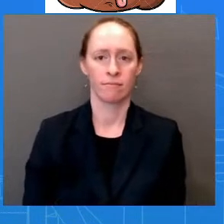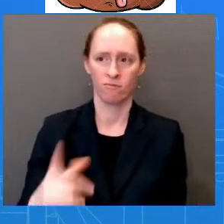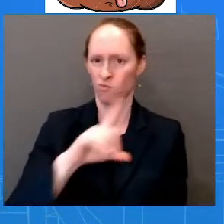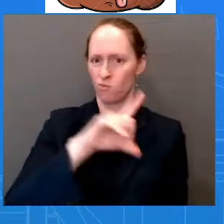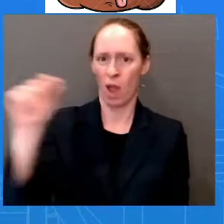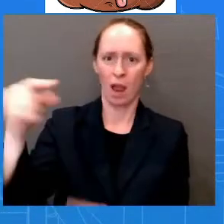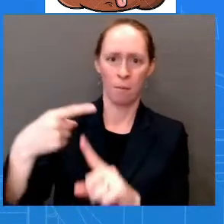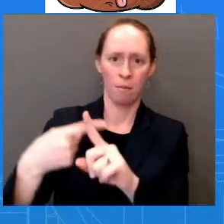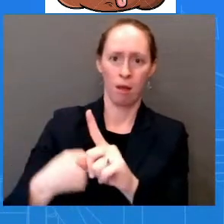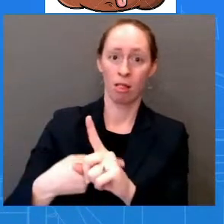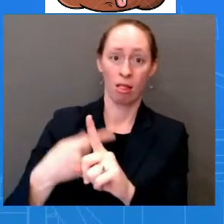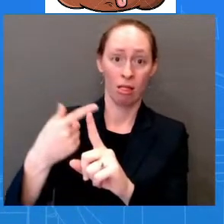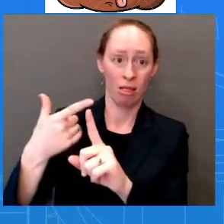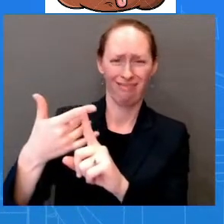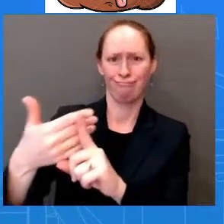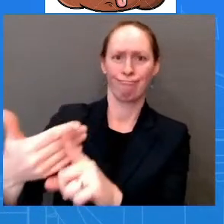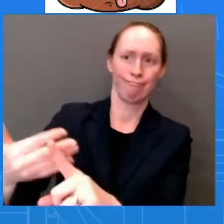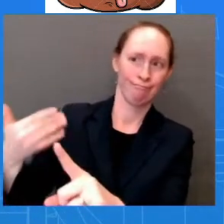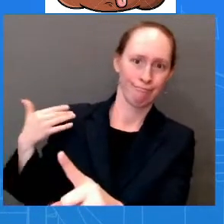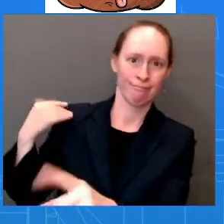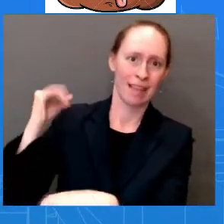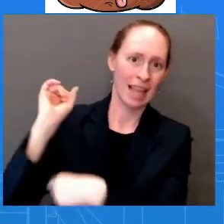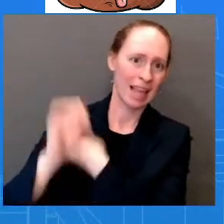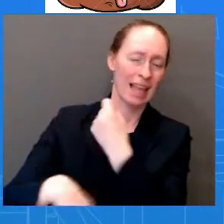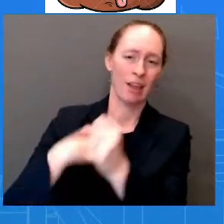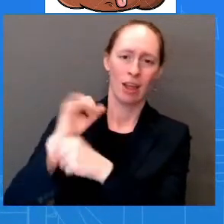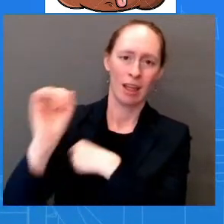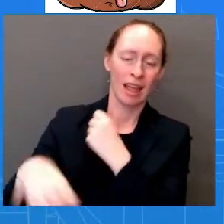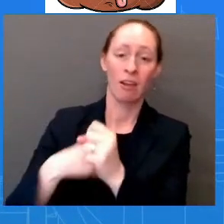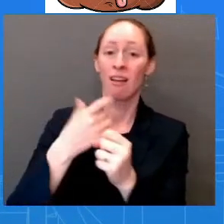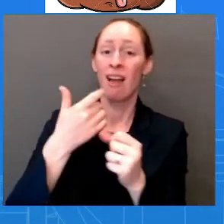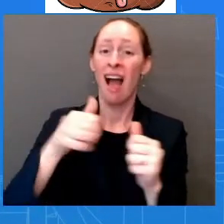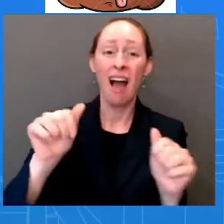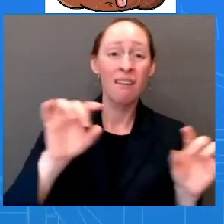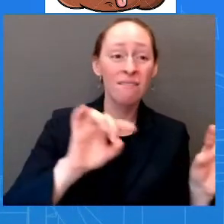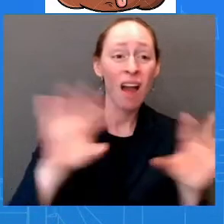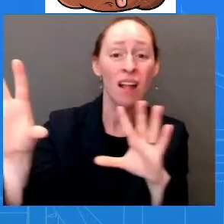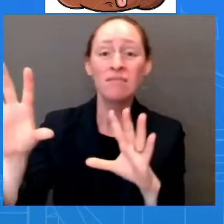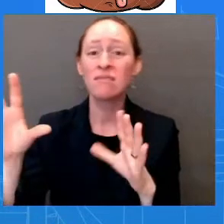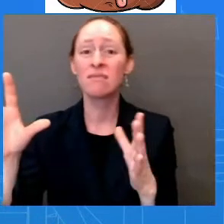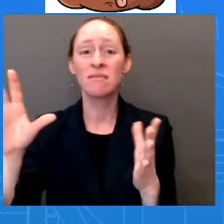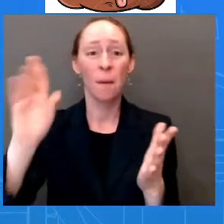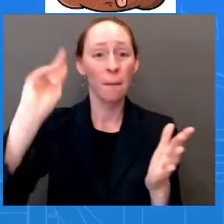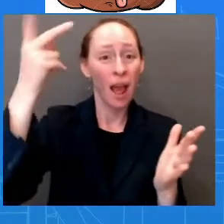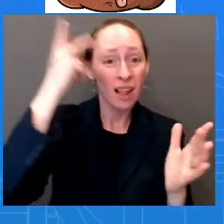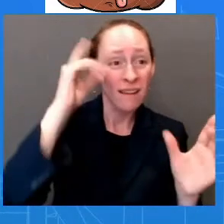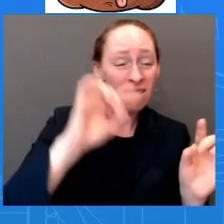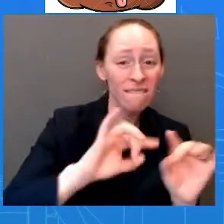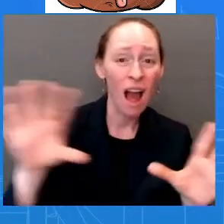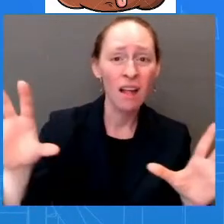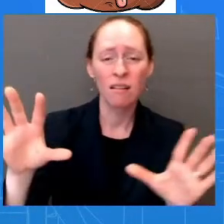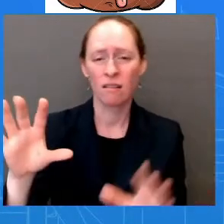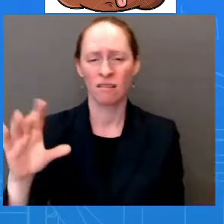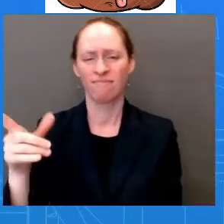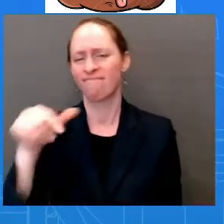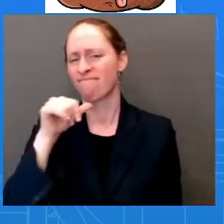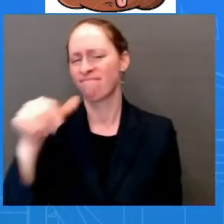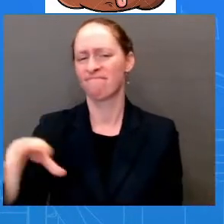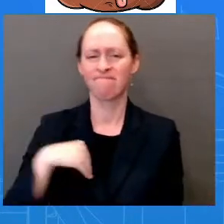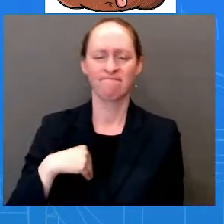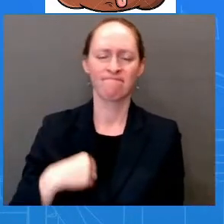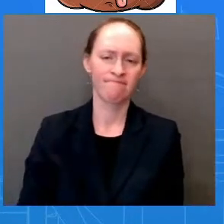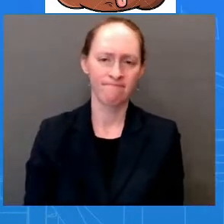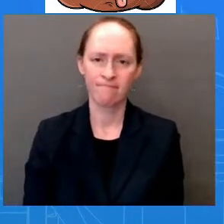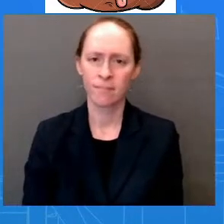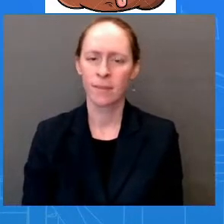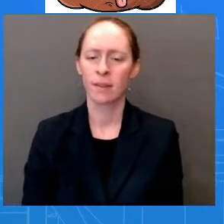hate, political violence have no place at all. Not just in our political discourse, but just in everyday lives